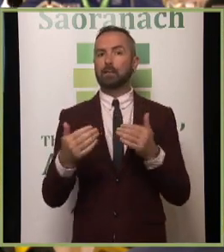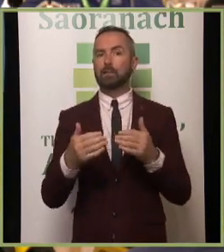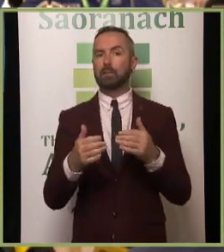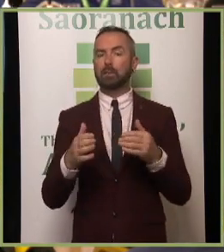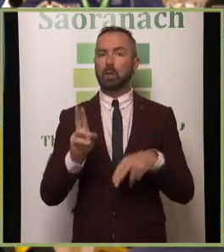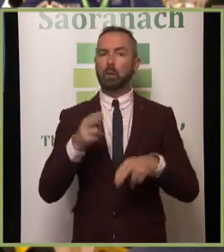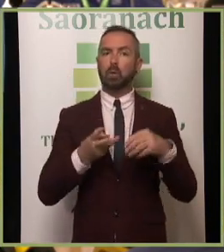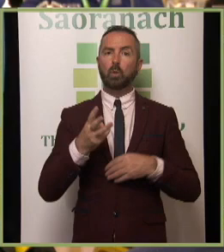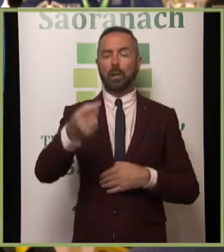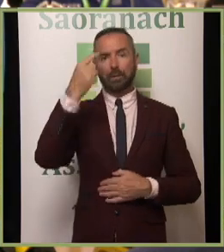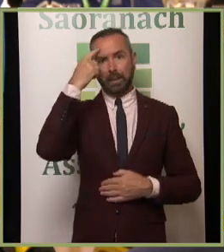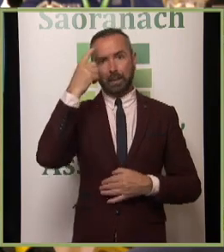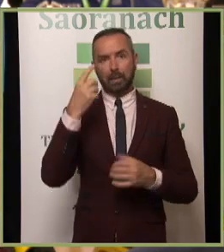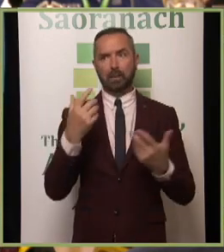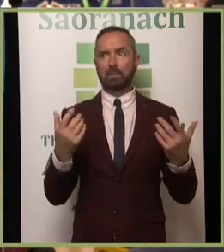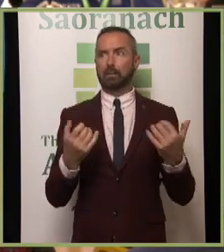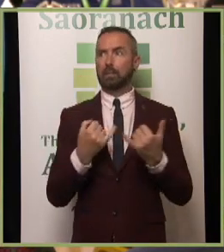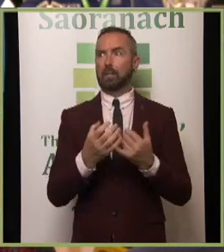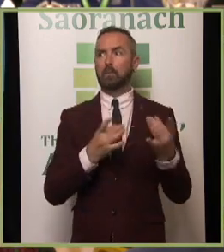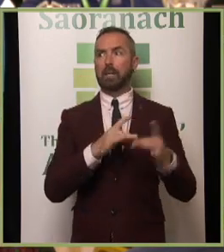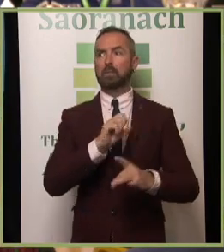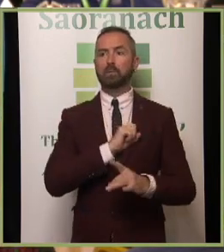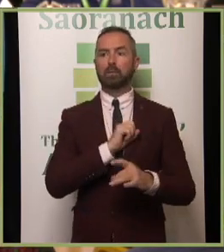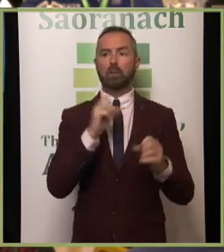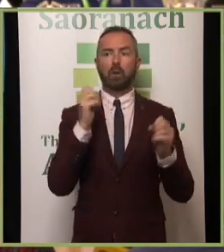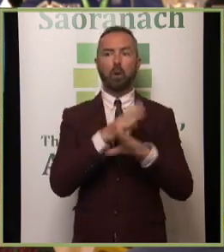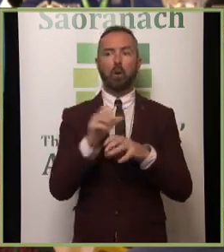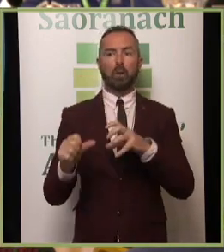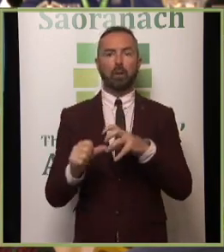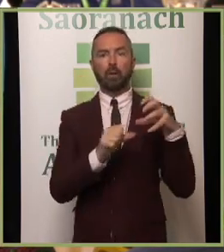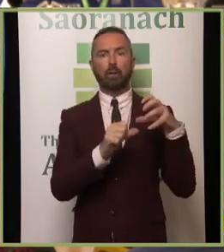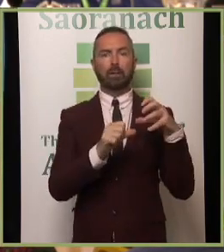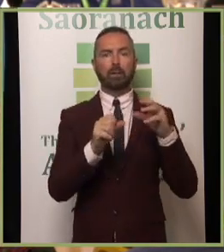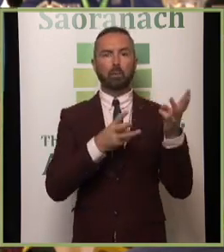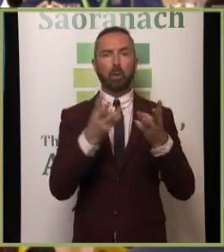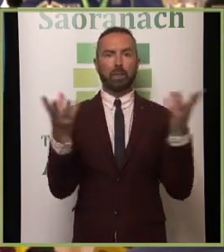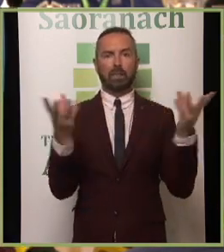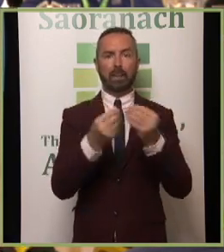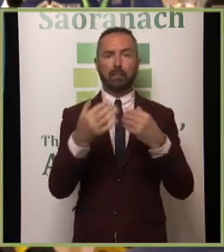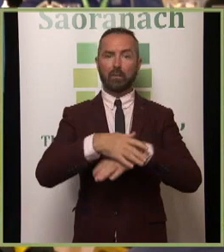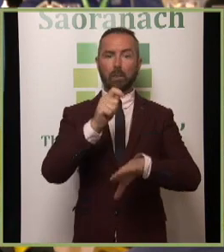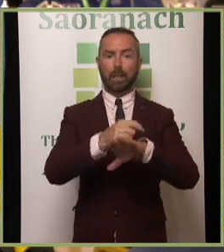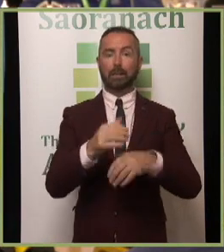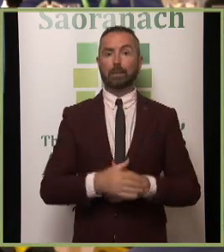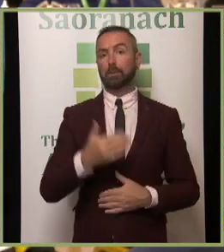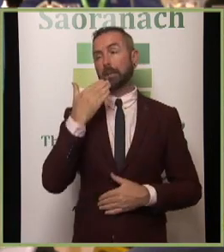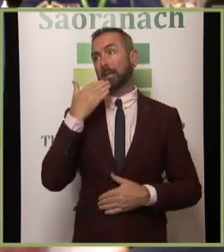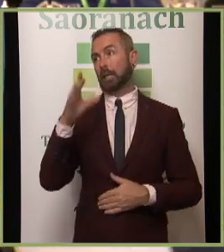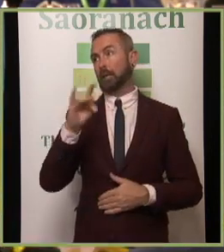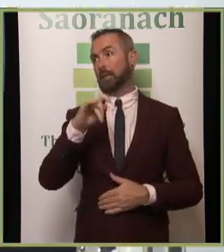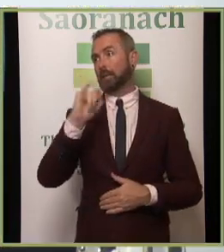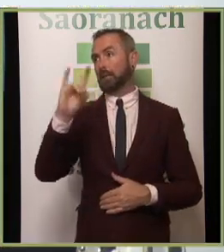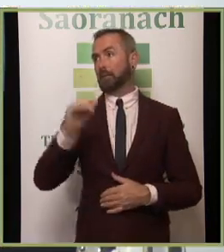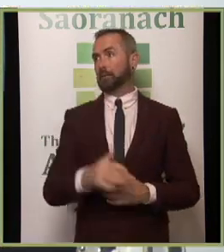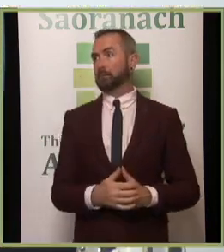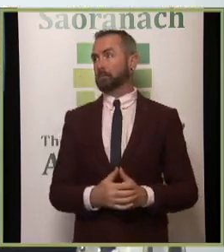way of thinking in terms of, like, you know, making sure that all these authorities work together for the best good. Okay, thank you, Keith, for